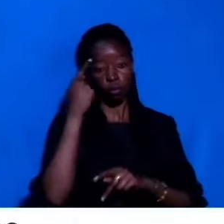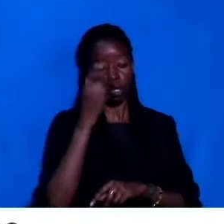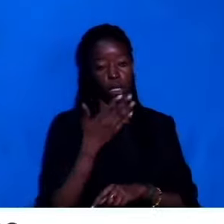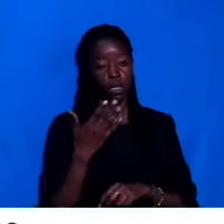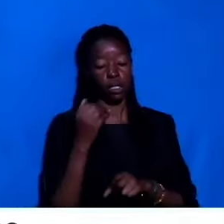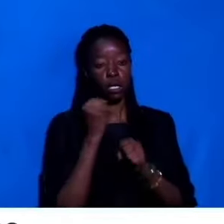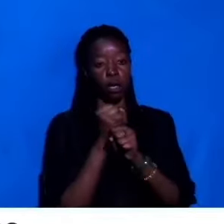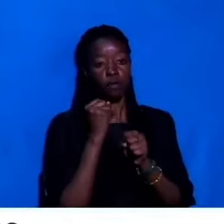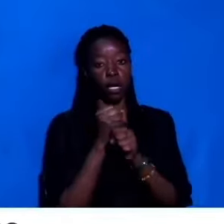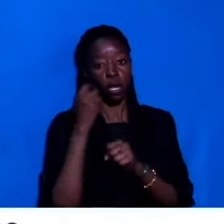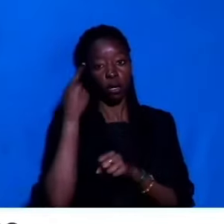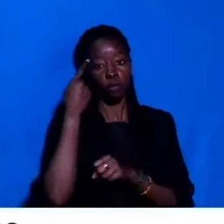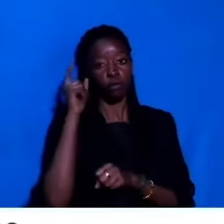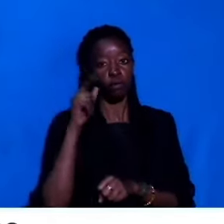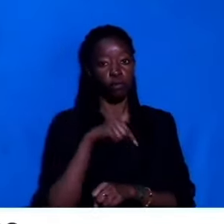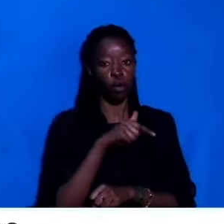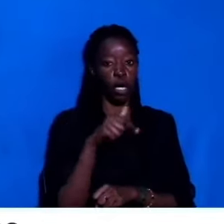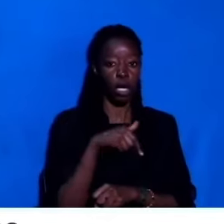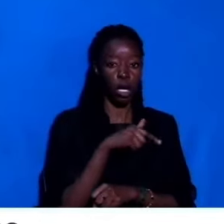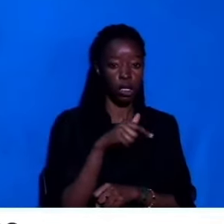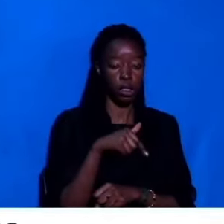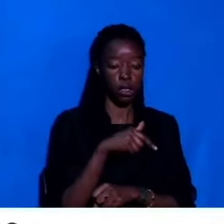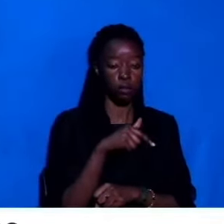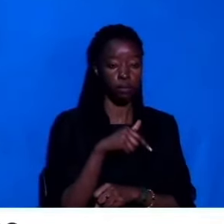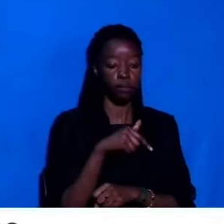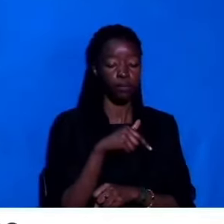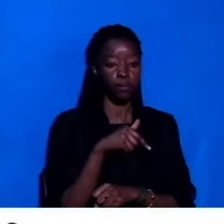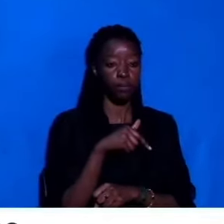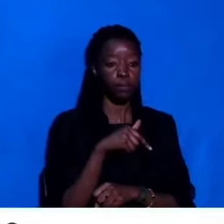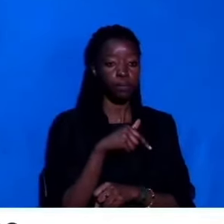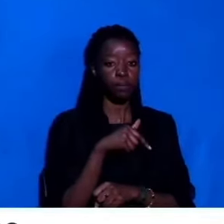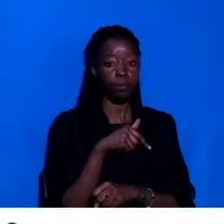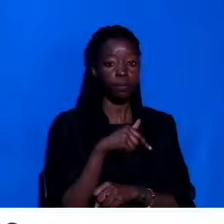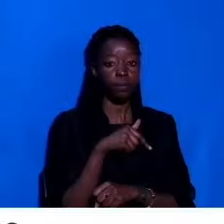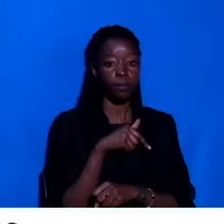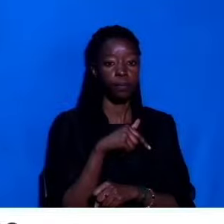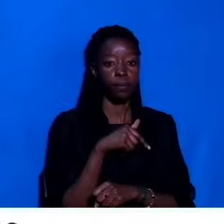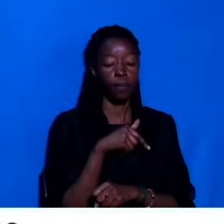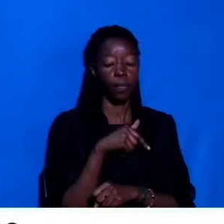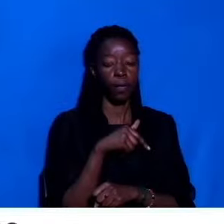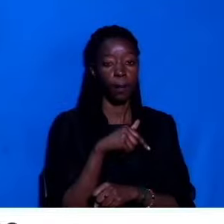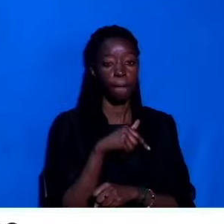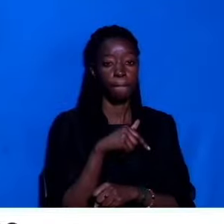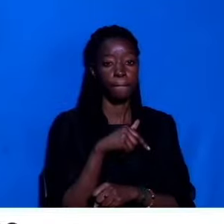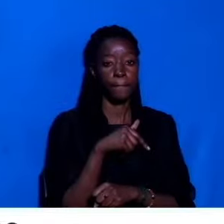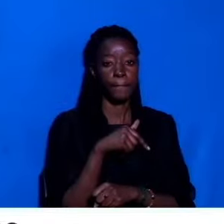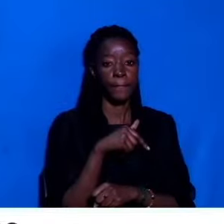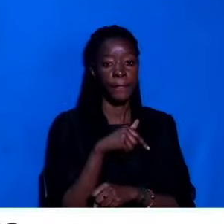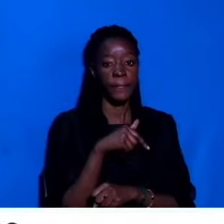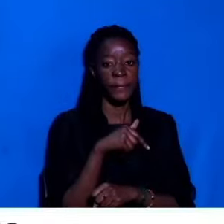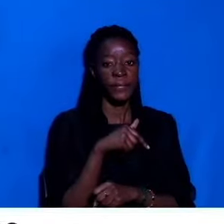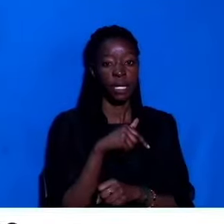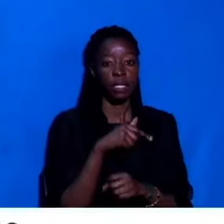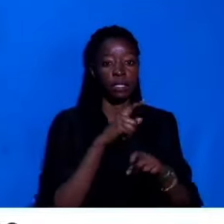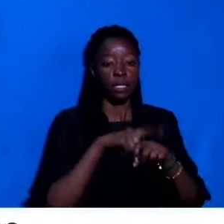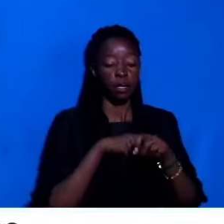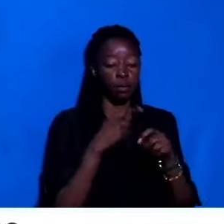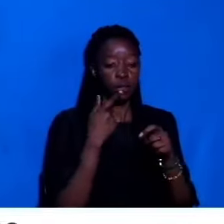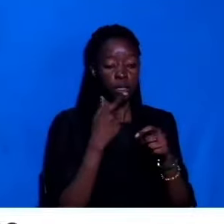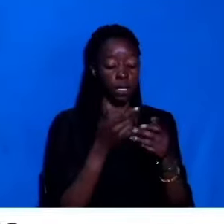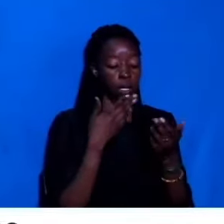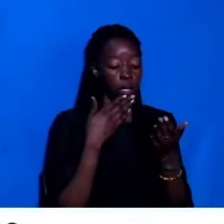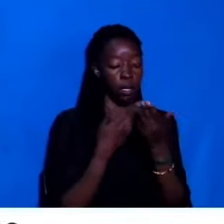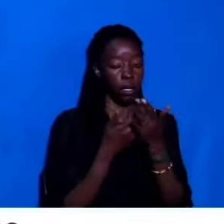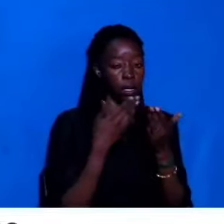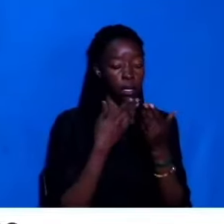manner that defines the mood beyond words. You know, the way you say thank you, the way you know, the way you